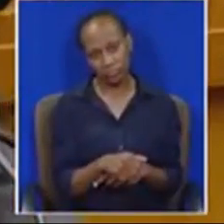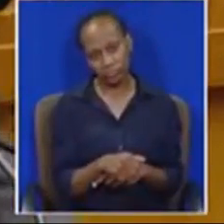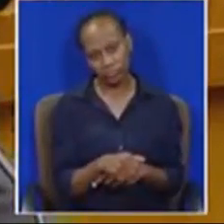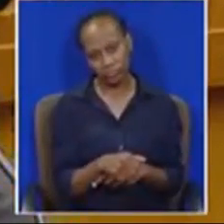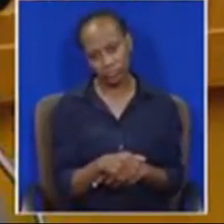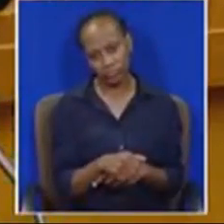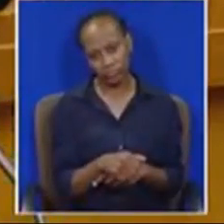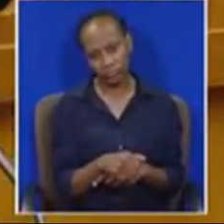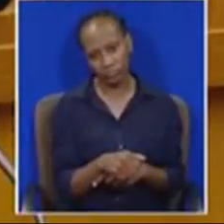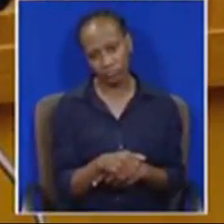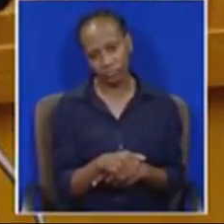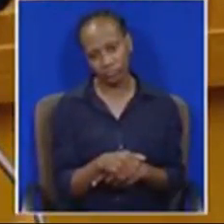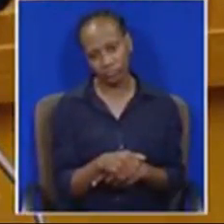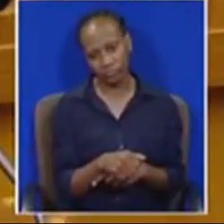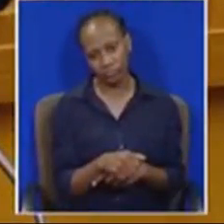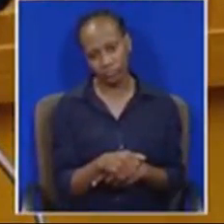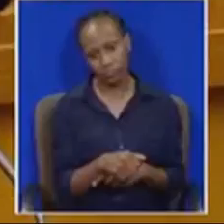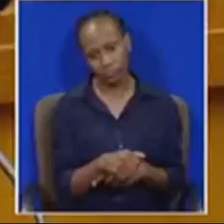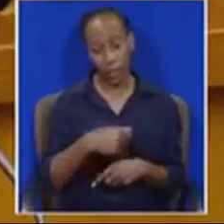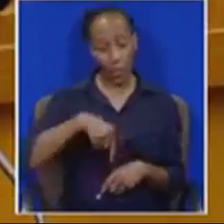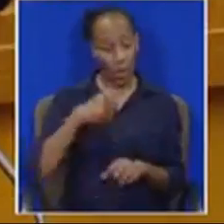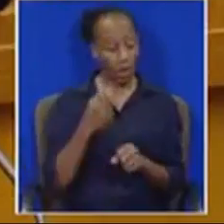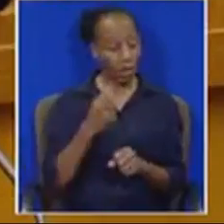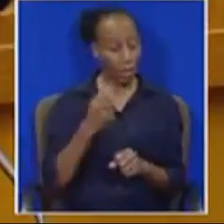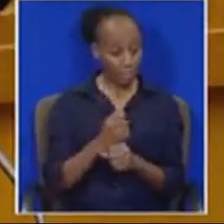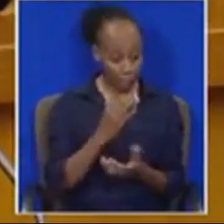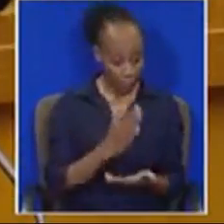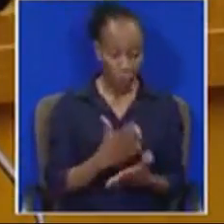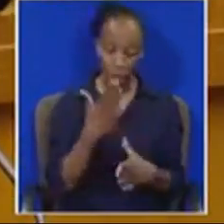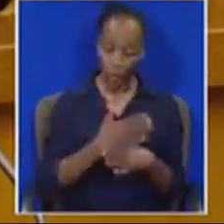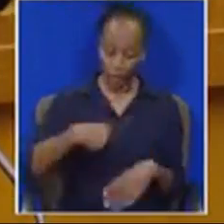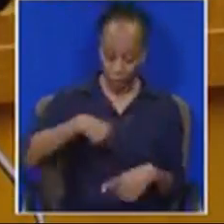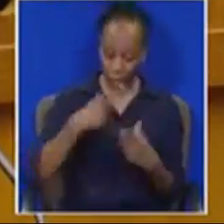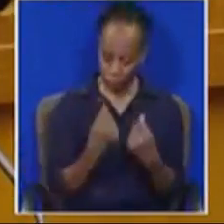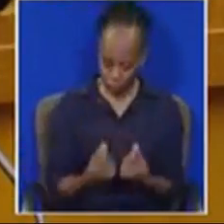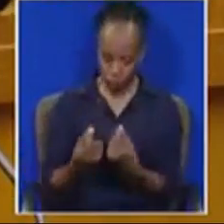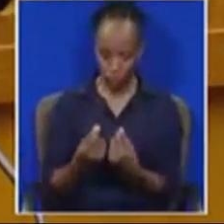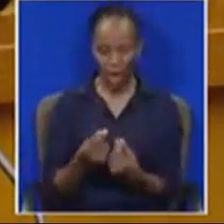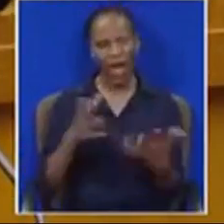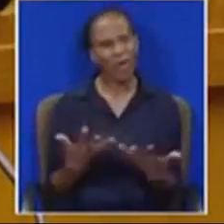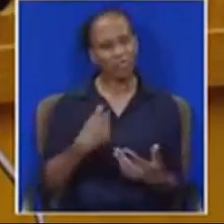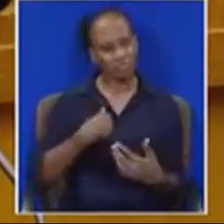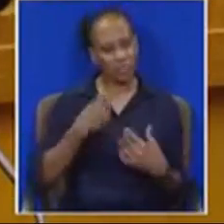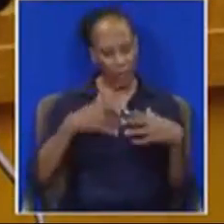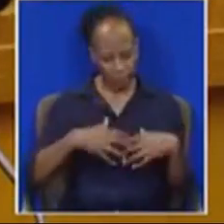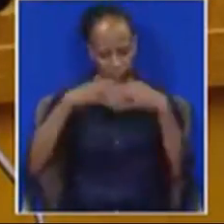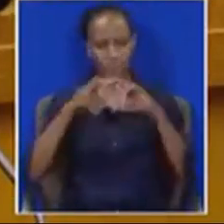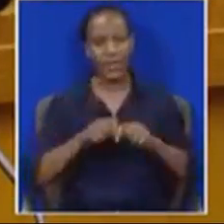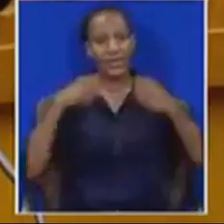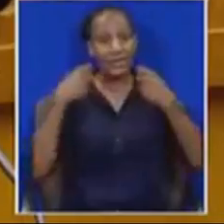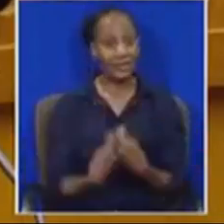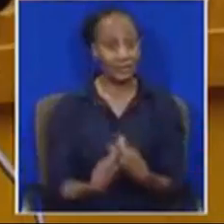all the efforts that we are making, I will assemble a team to speed